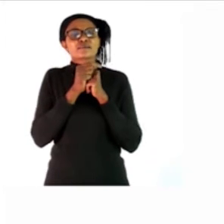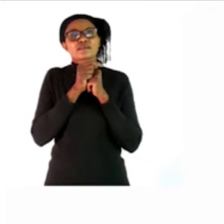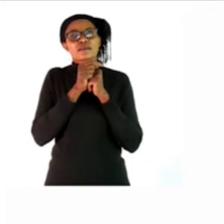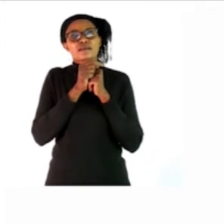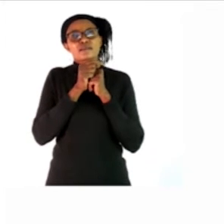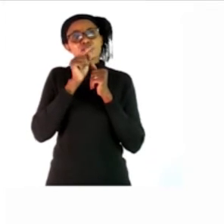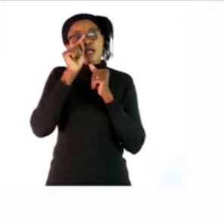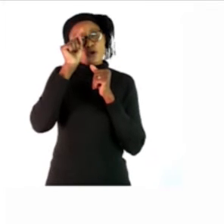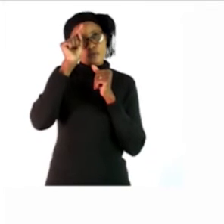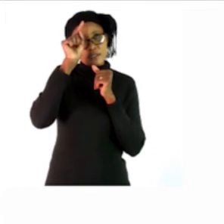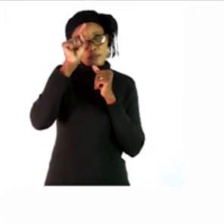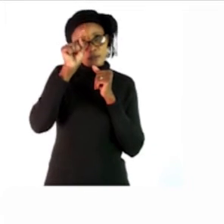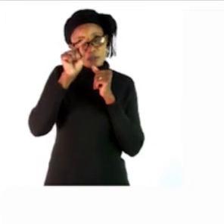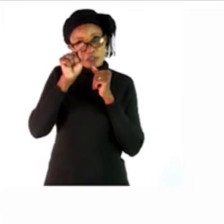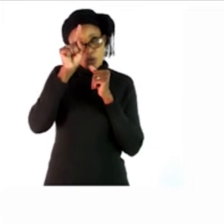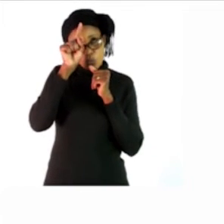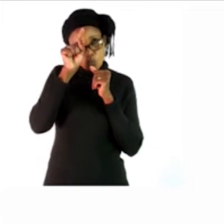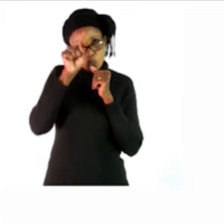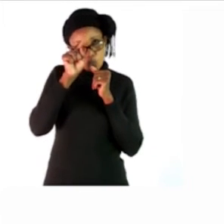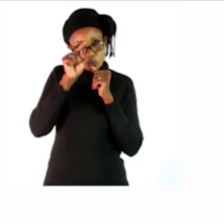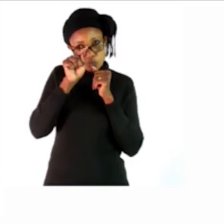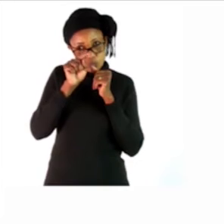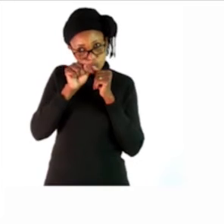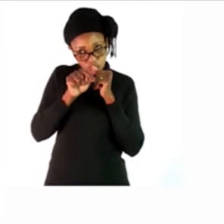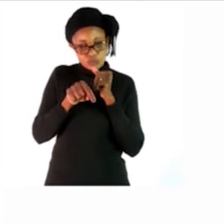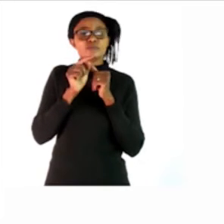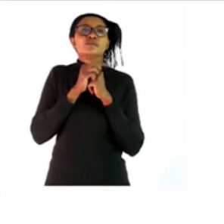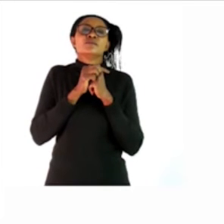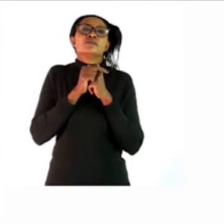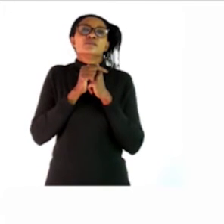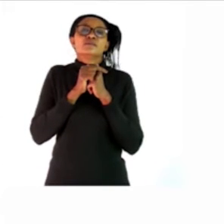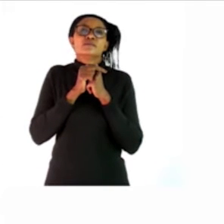go trace on the dotted H.